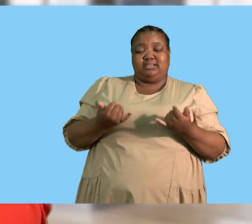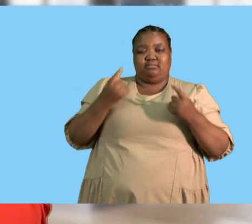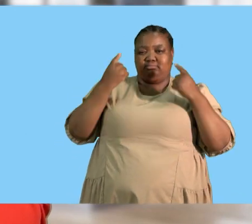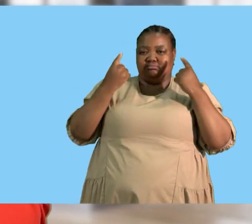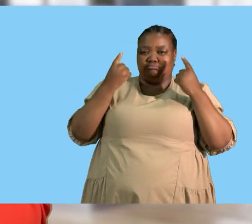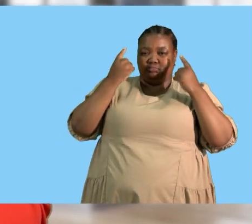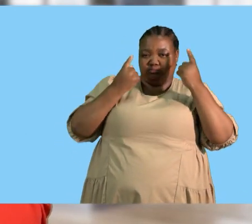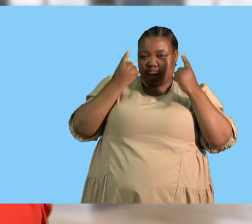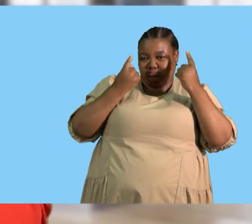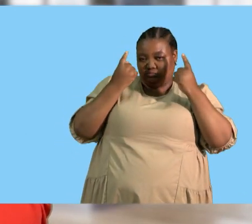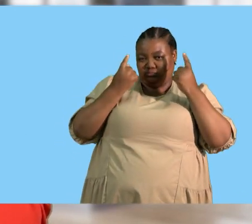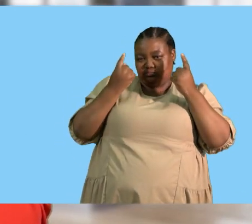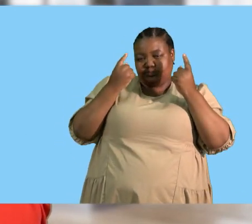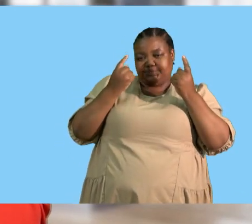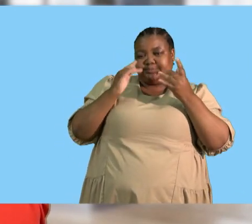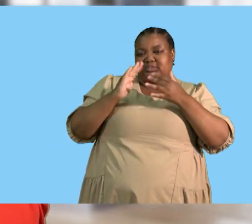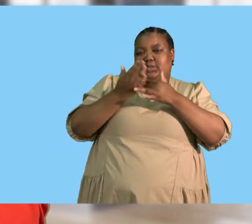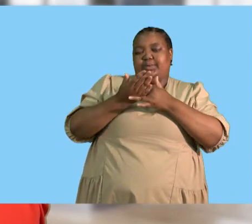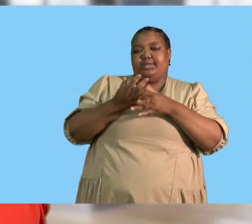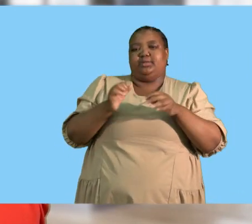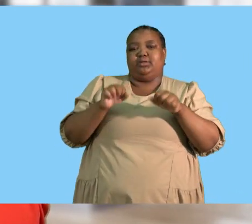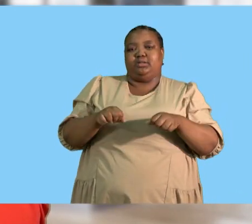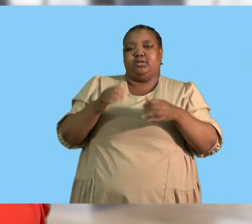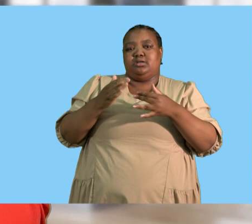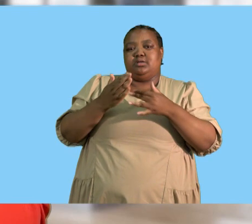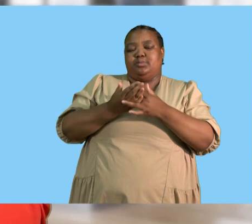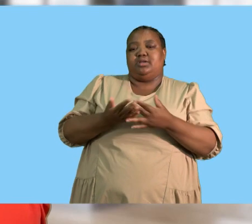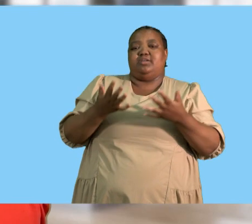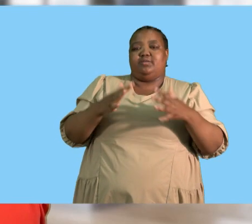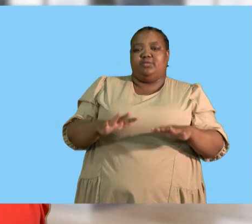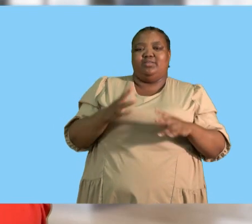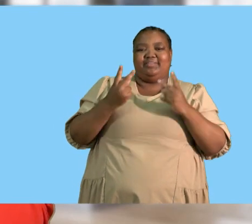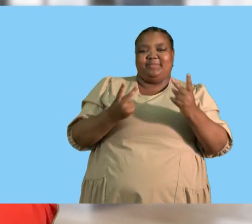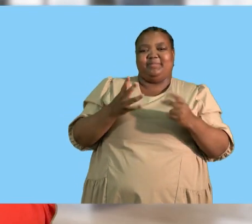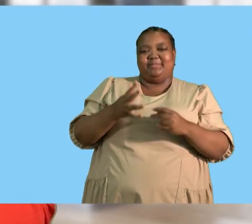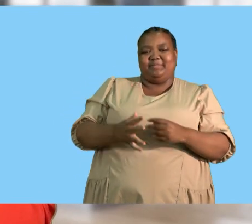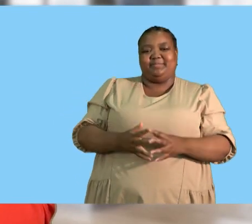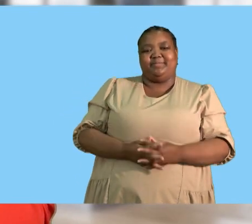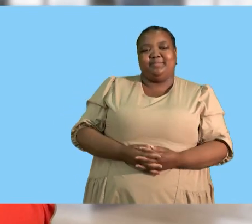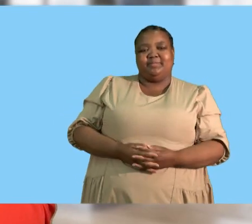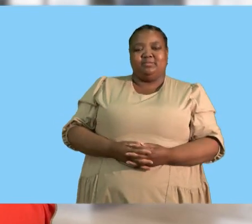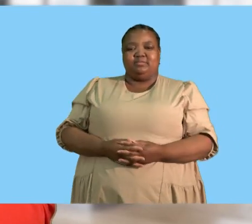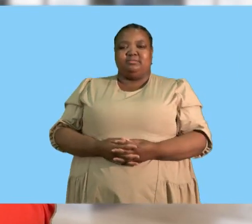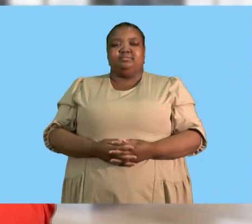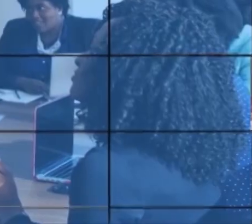few minutes to think about what has been said, and then I will see you after an ad break.